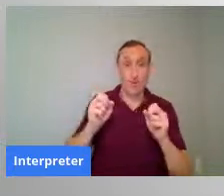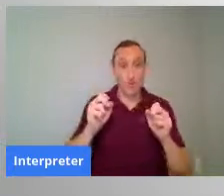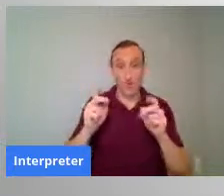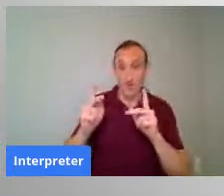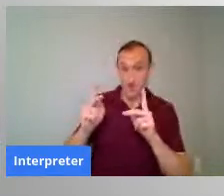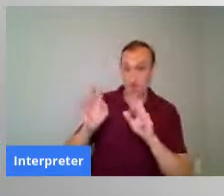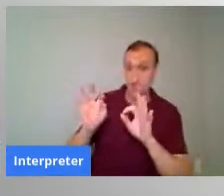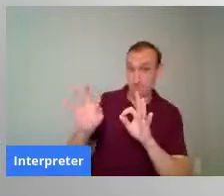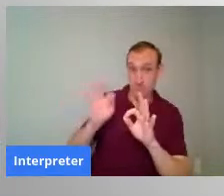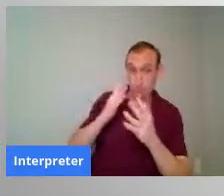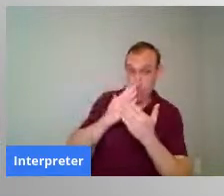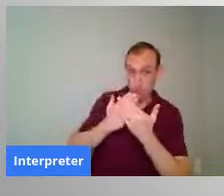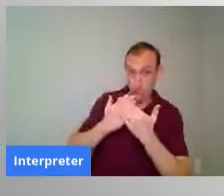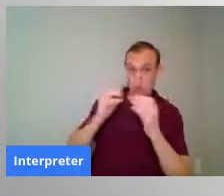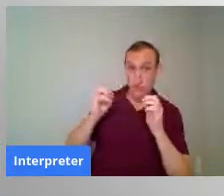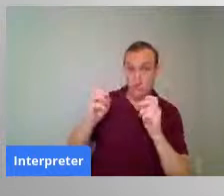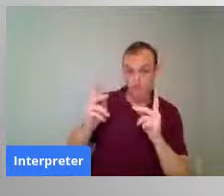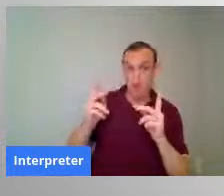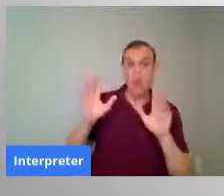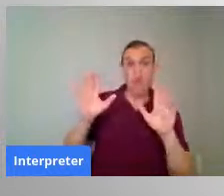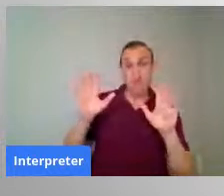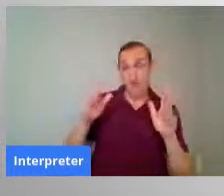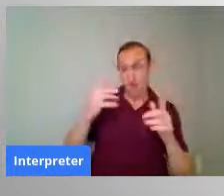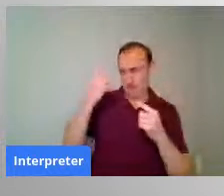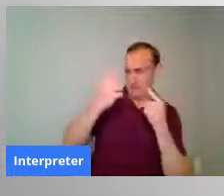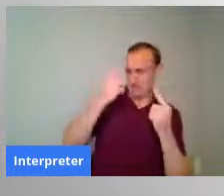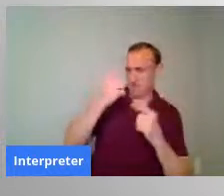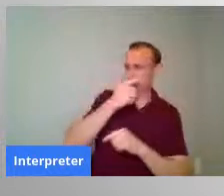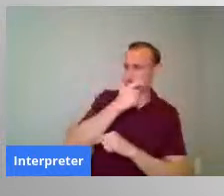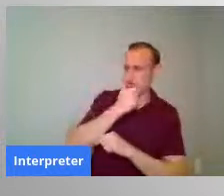That would be good. But I'm thinking about the